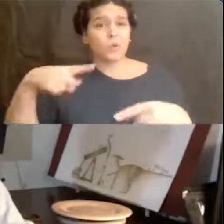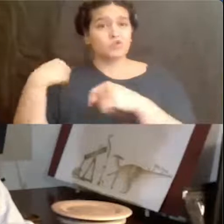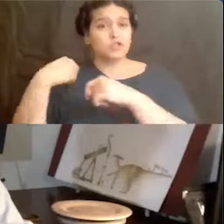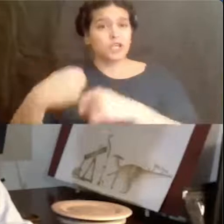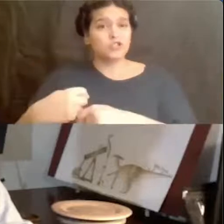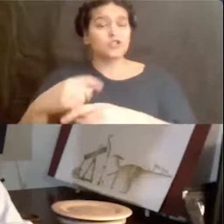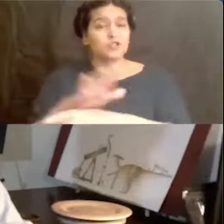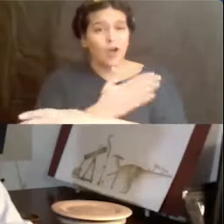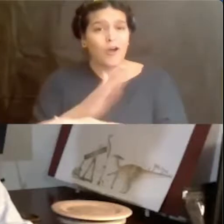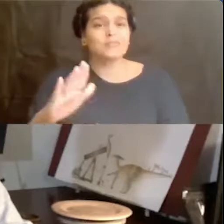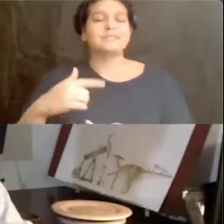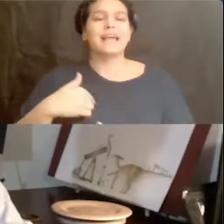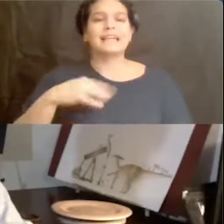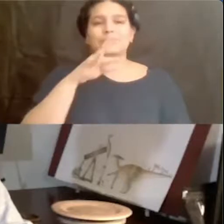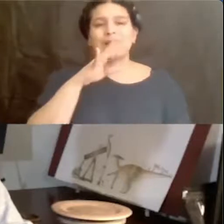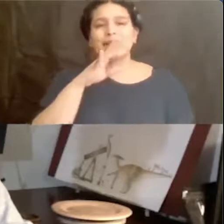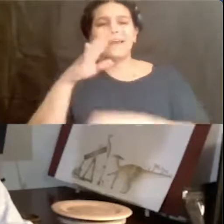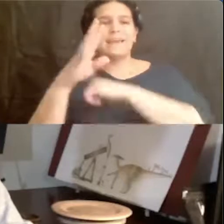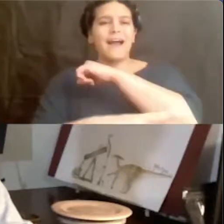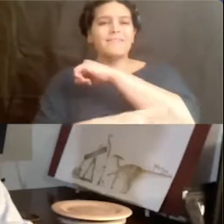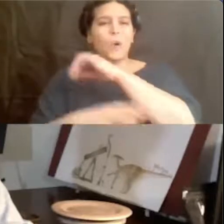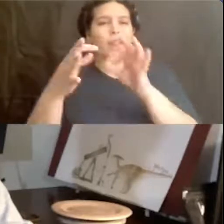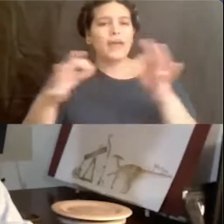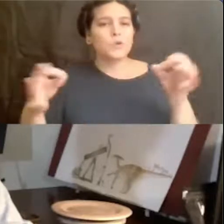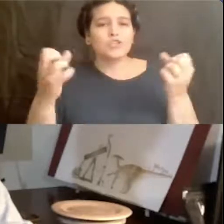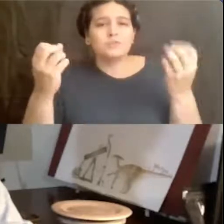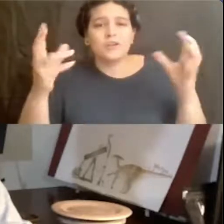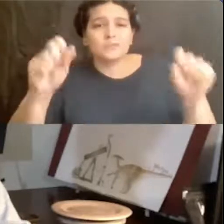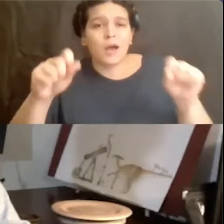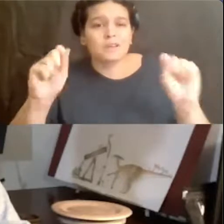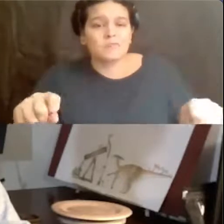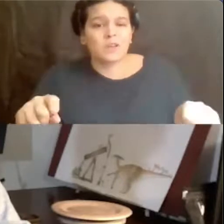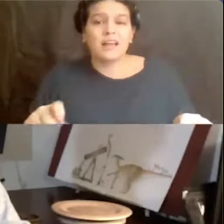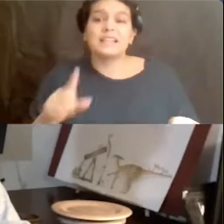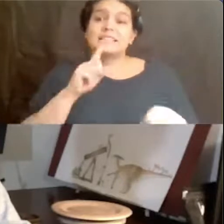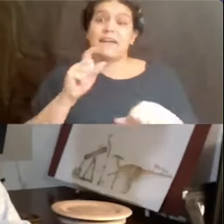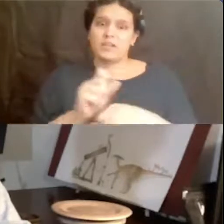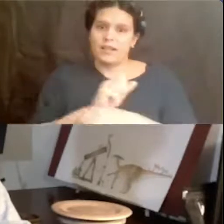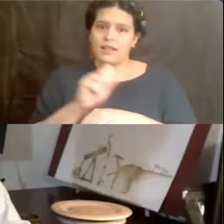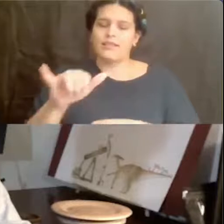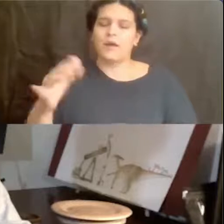speak Navajo as much as I can, definitely that was something that,